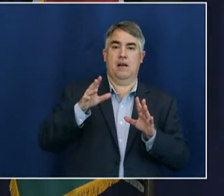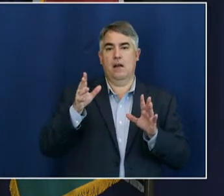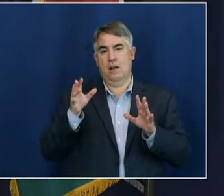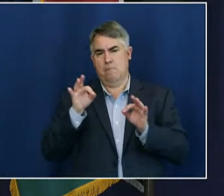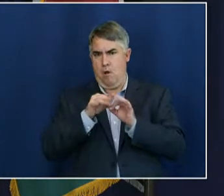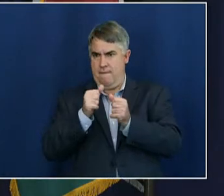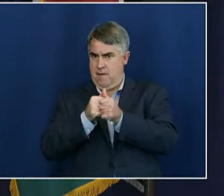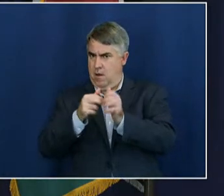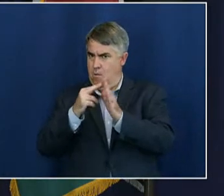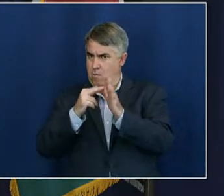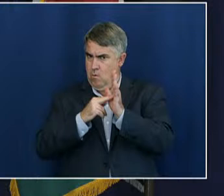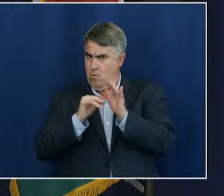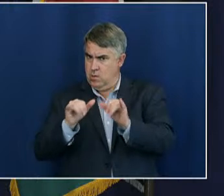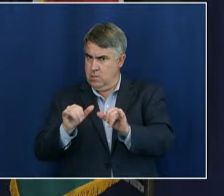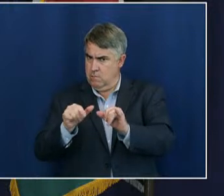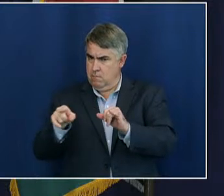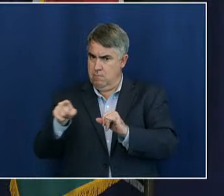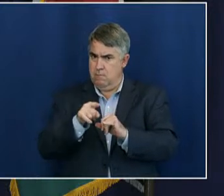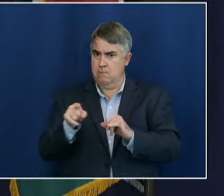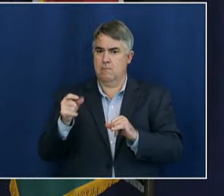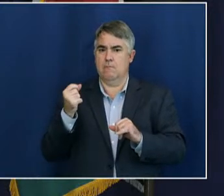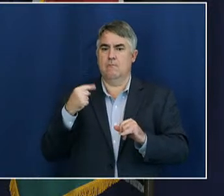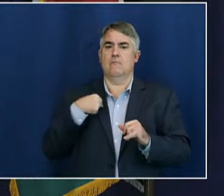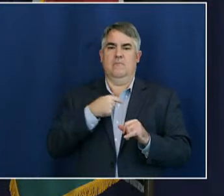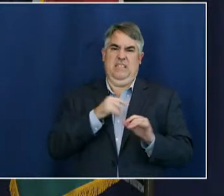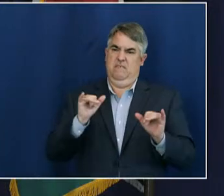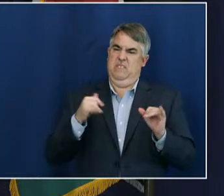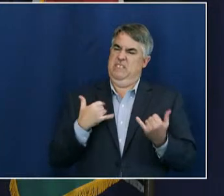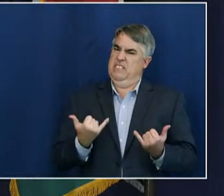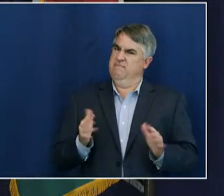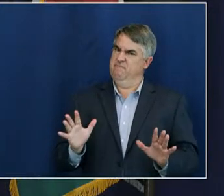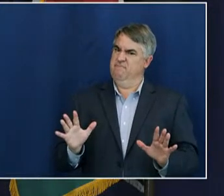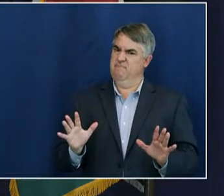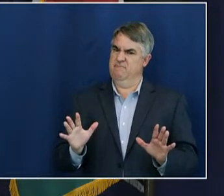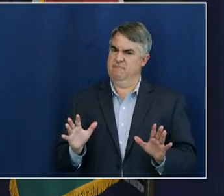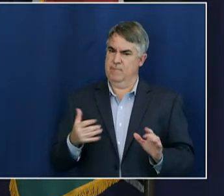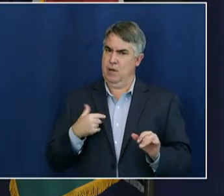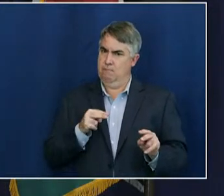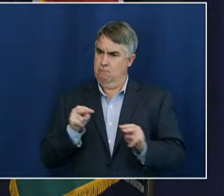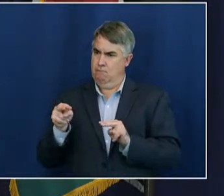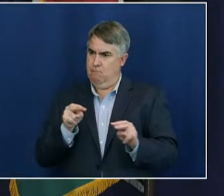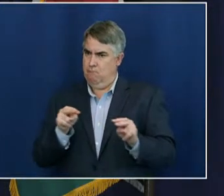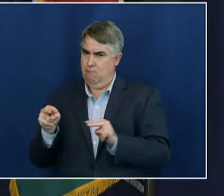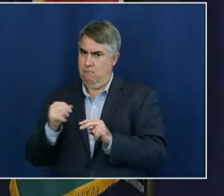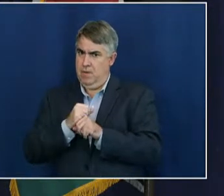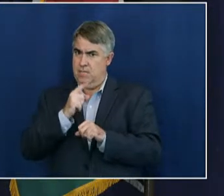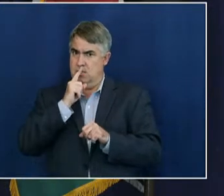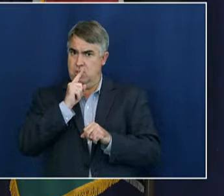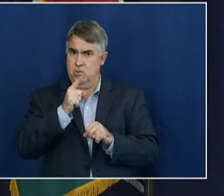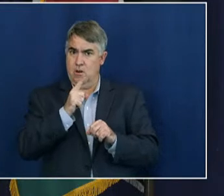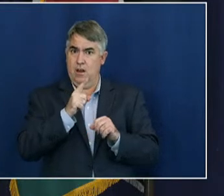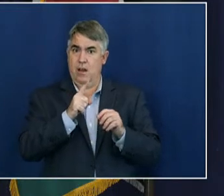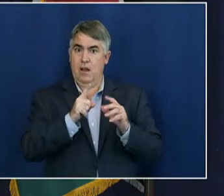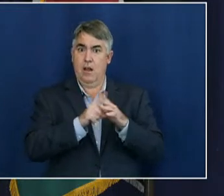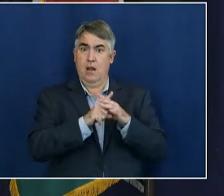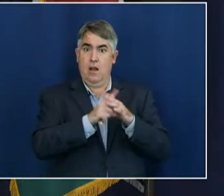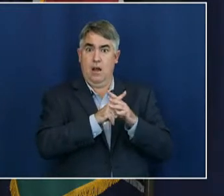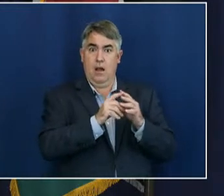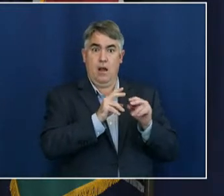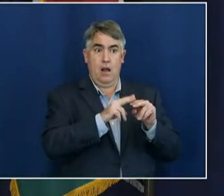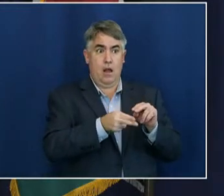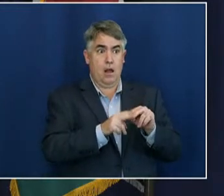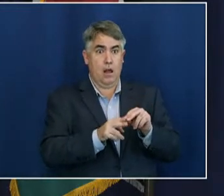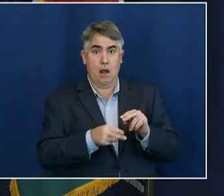we will continue to monitor our metrics as our case rate goes down. Recall, you may not recall,